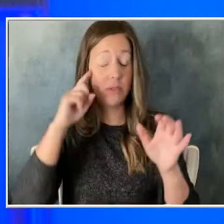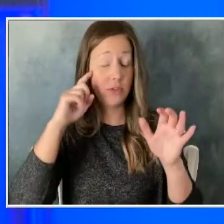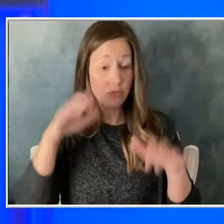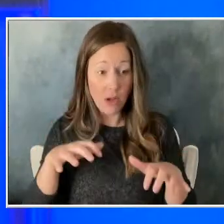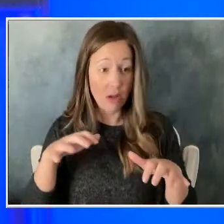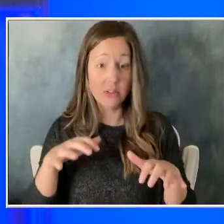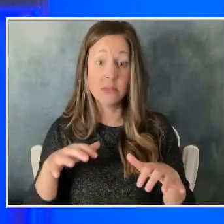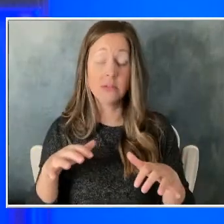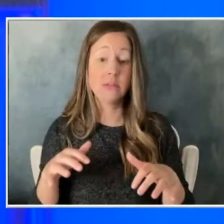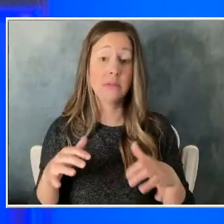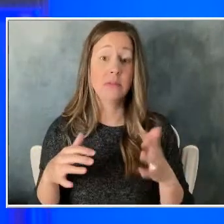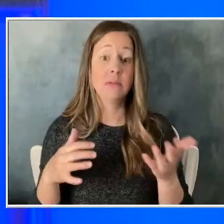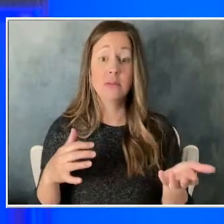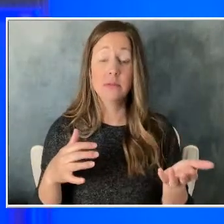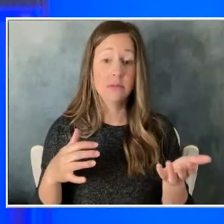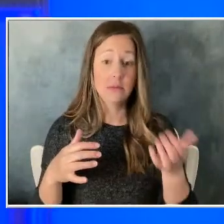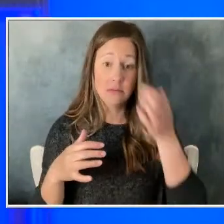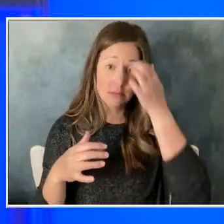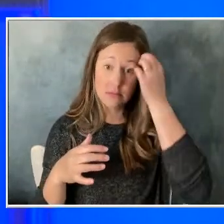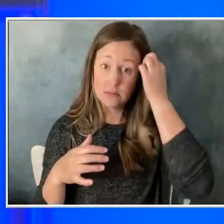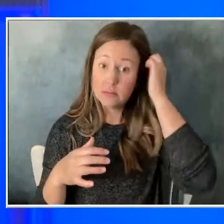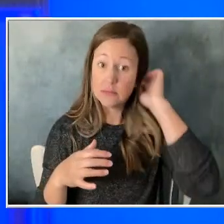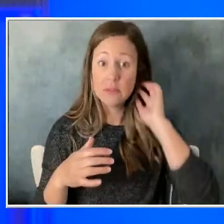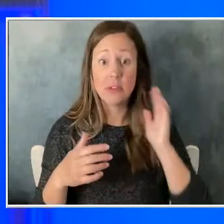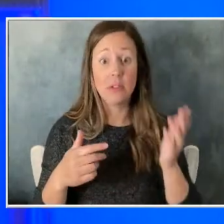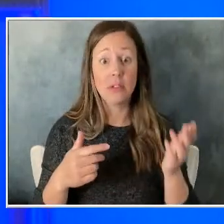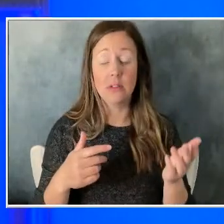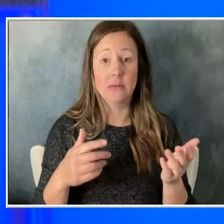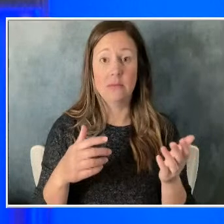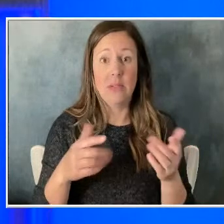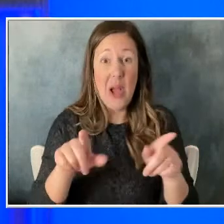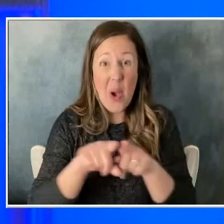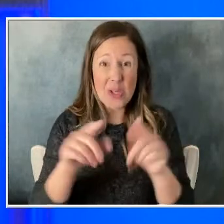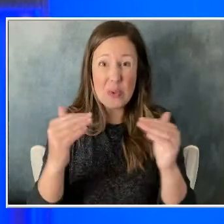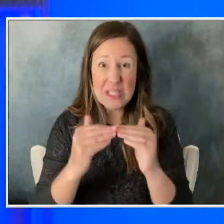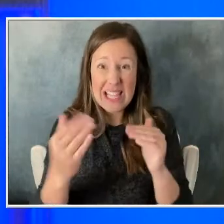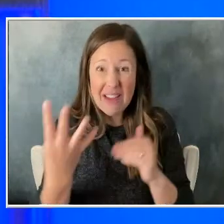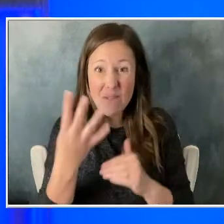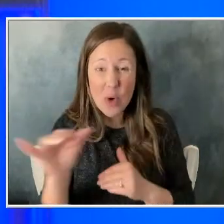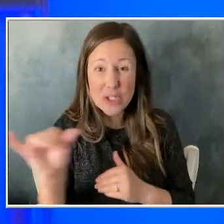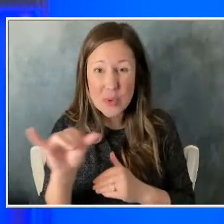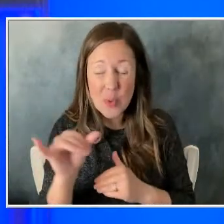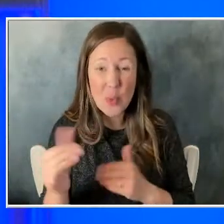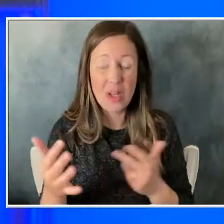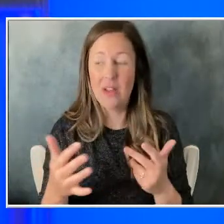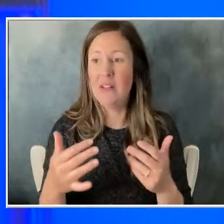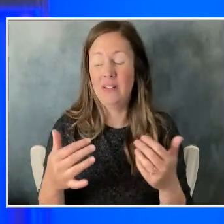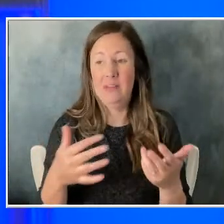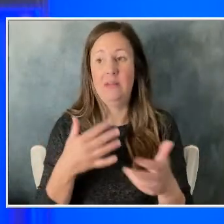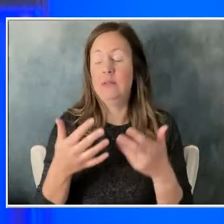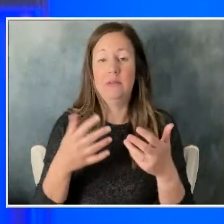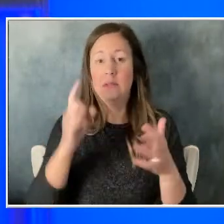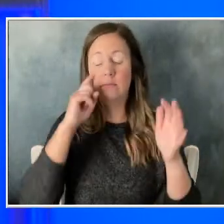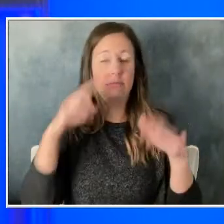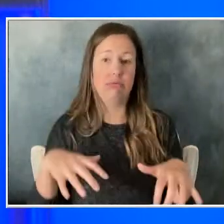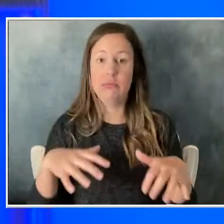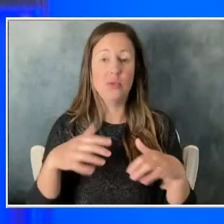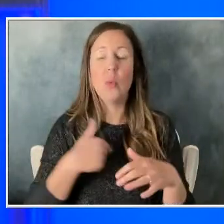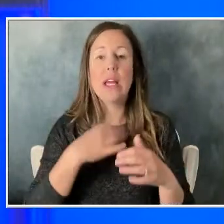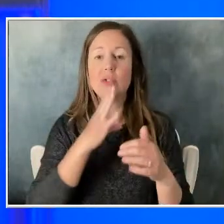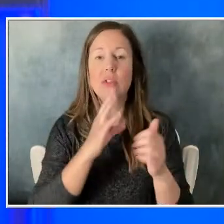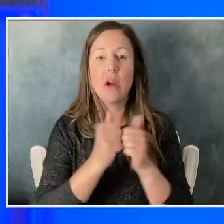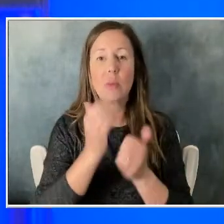even less, stage 4. So yes, I talked to some friends of mine who are in the